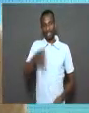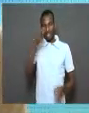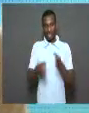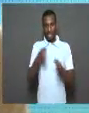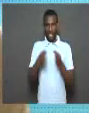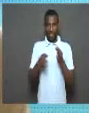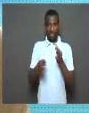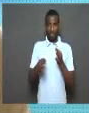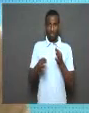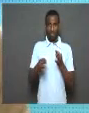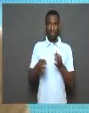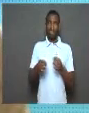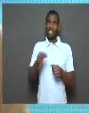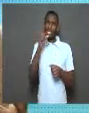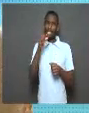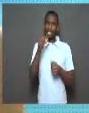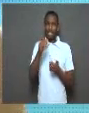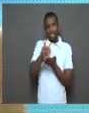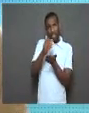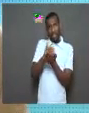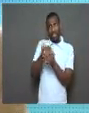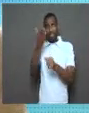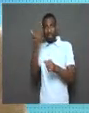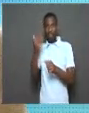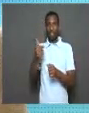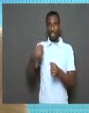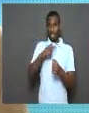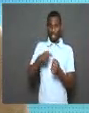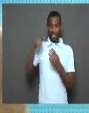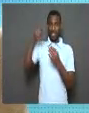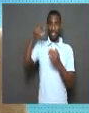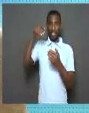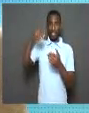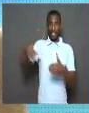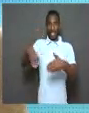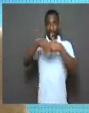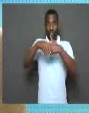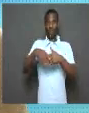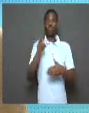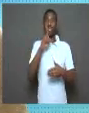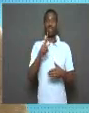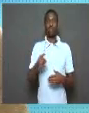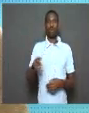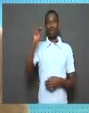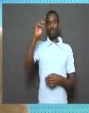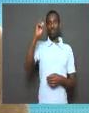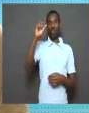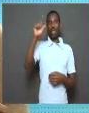A few lessons ago, we also introduced the molar gas